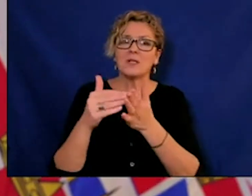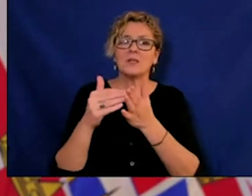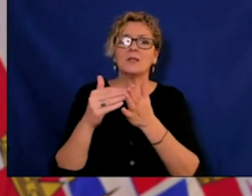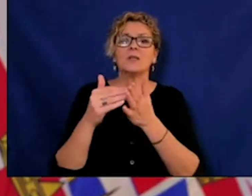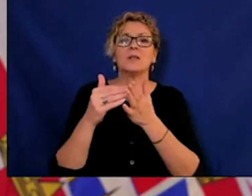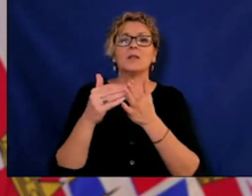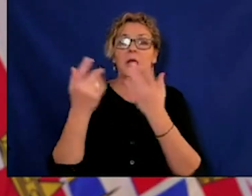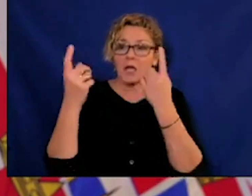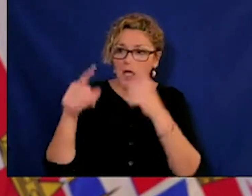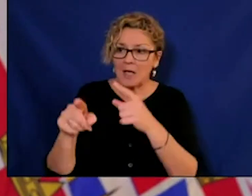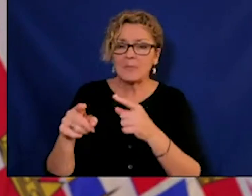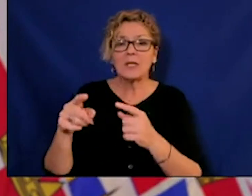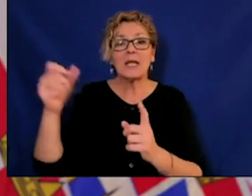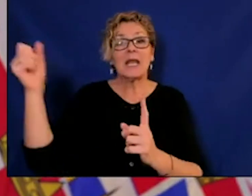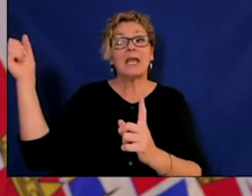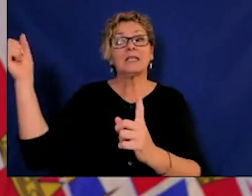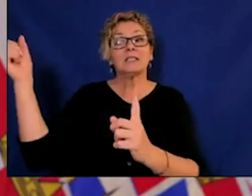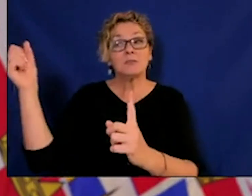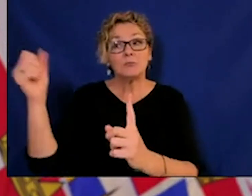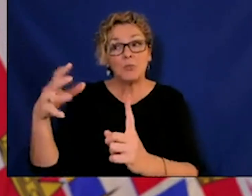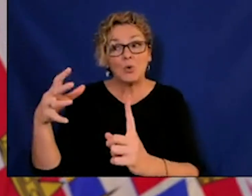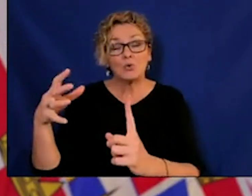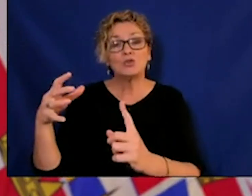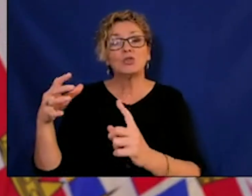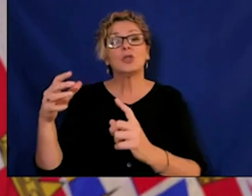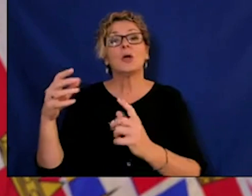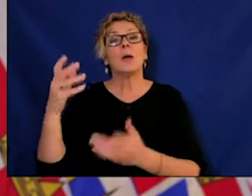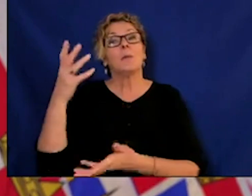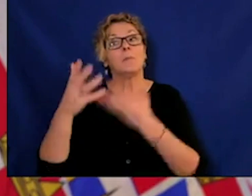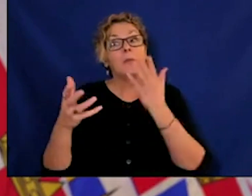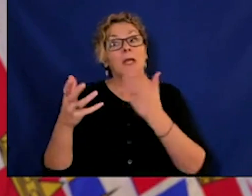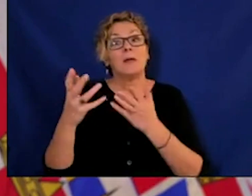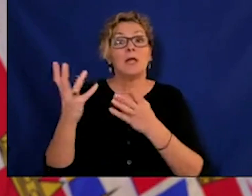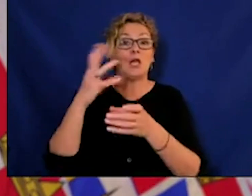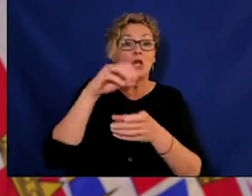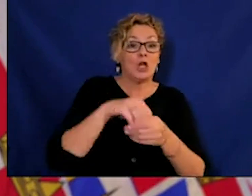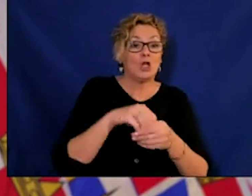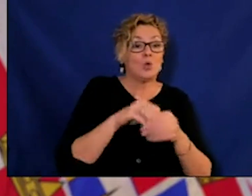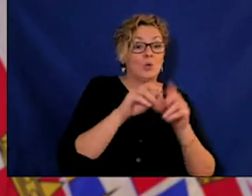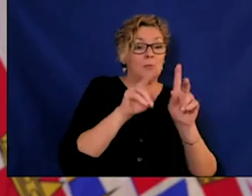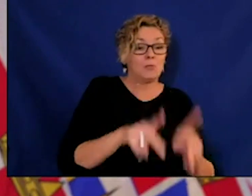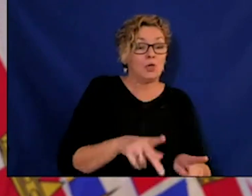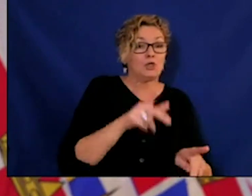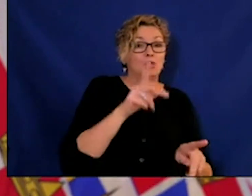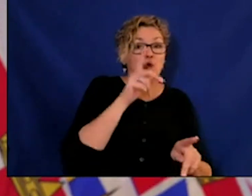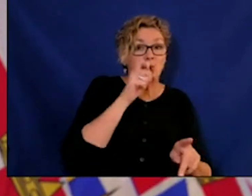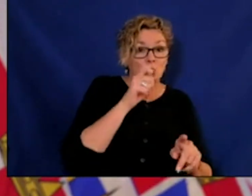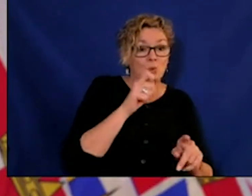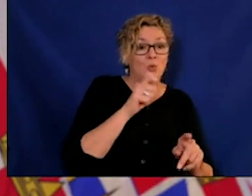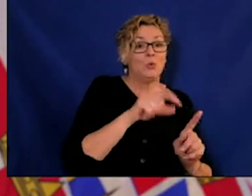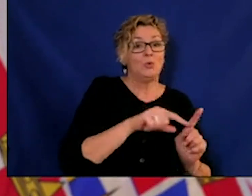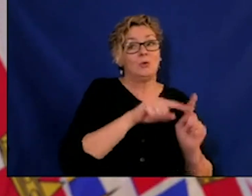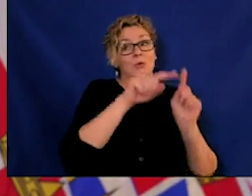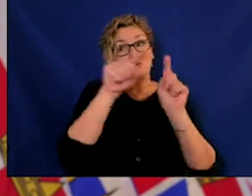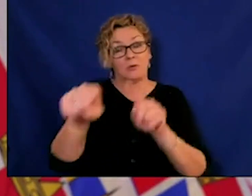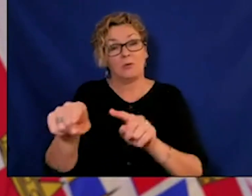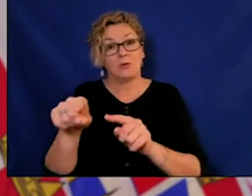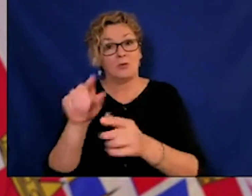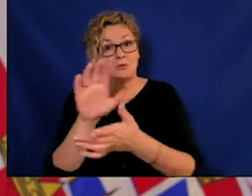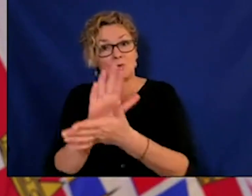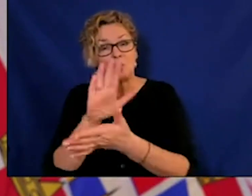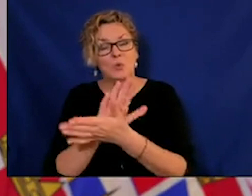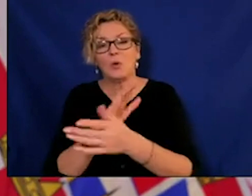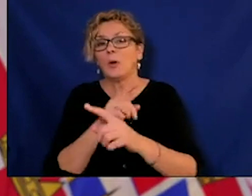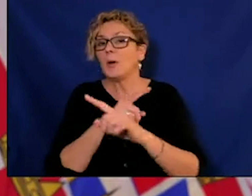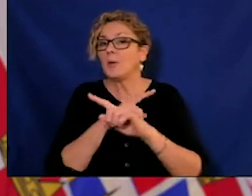very rarely transmission in those settings. And if it is, it's mostly to one or most two other people. And